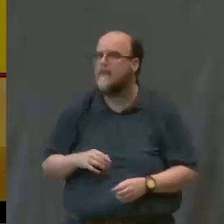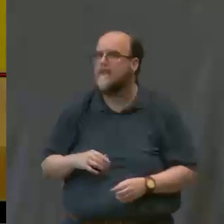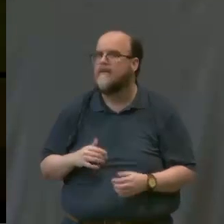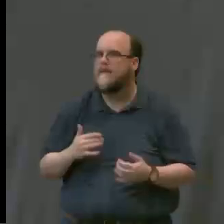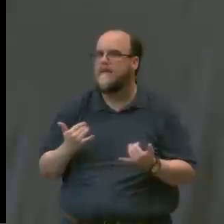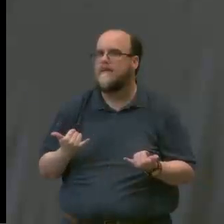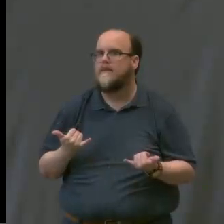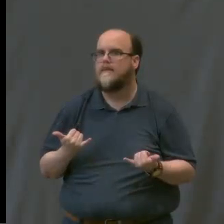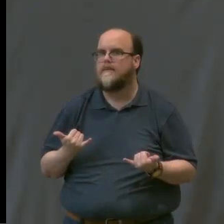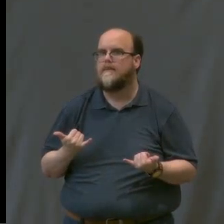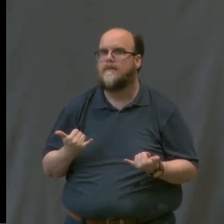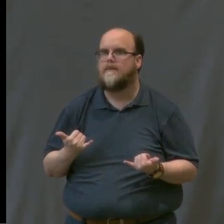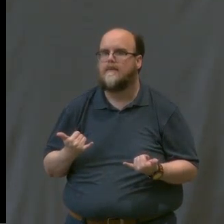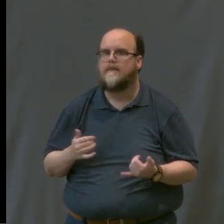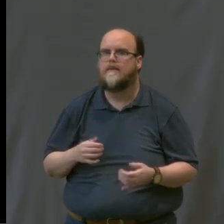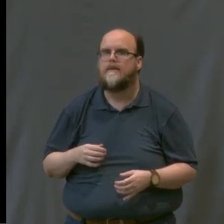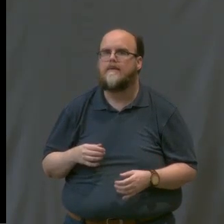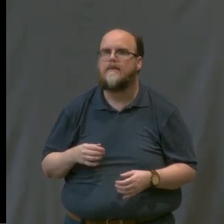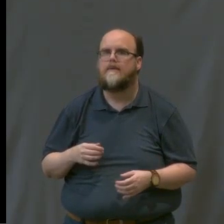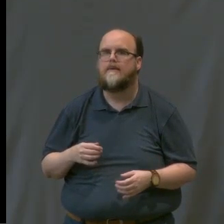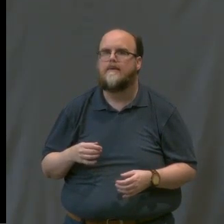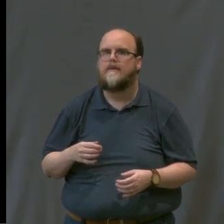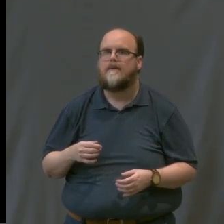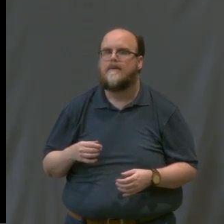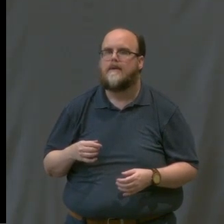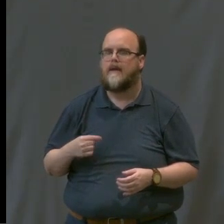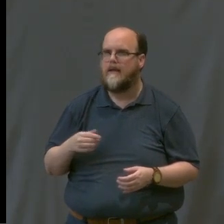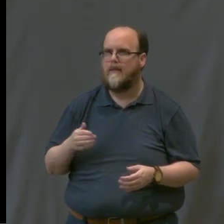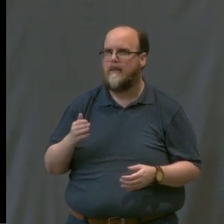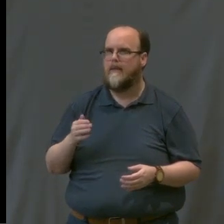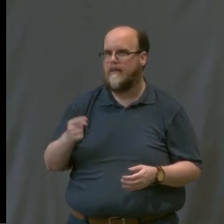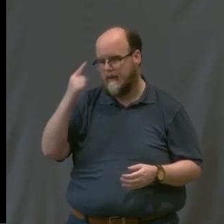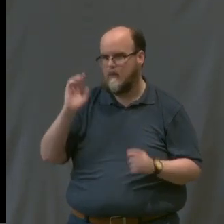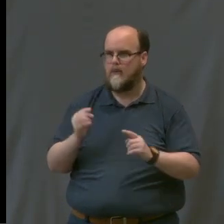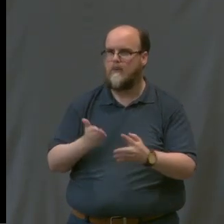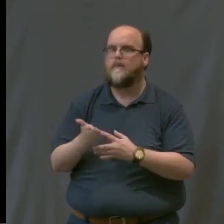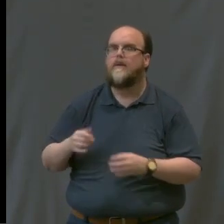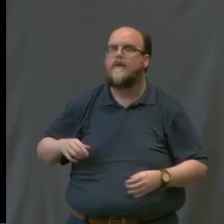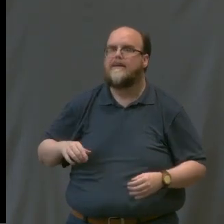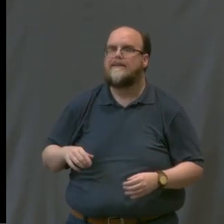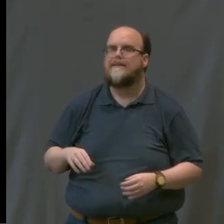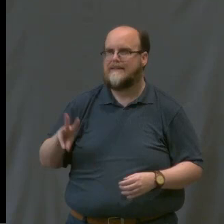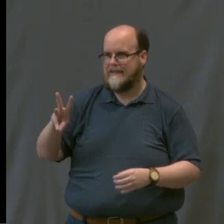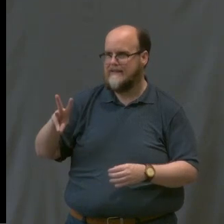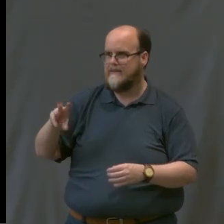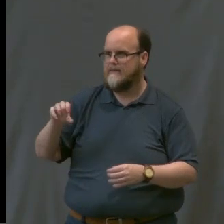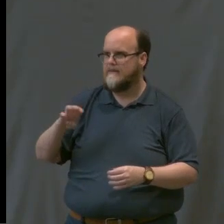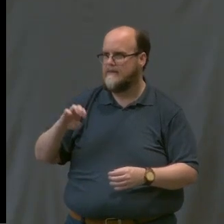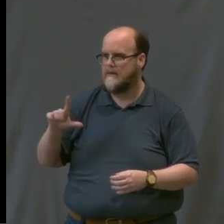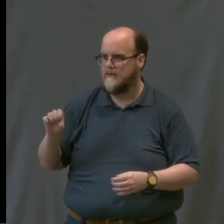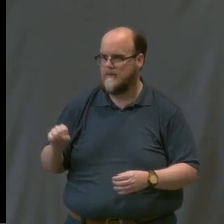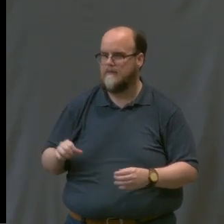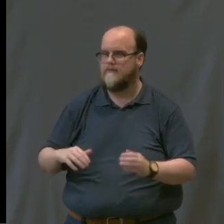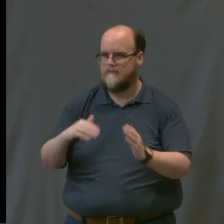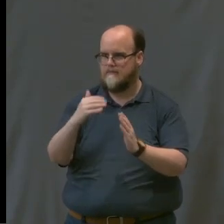Now, let's get to this real quick. I think we're going to get through these slides. Here's your six seals. Based